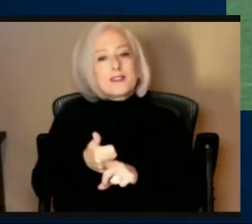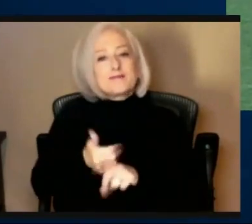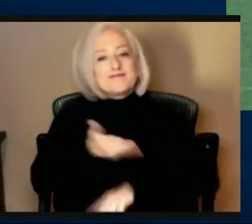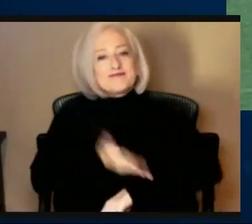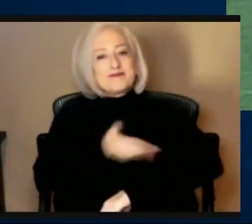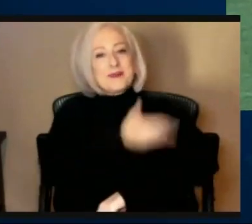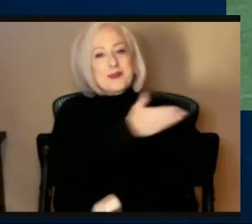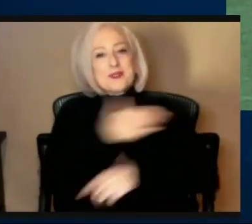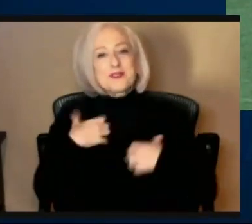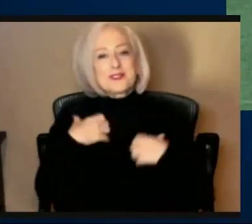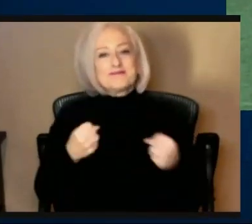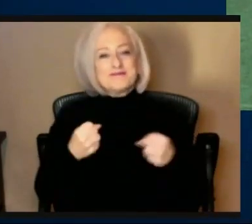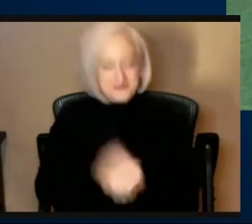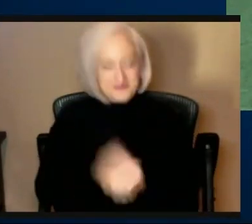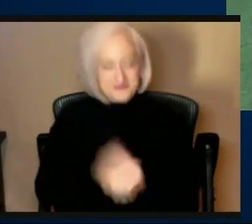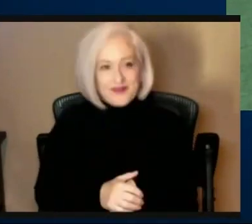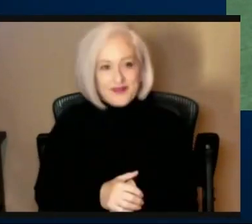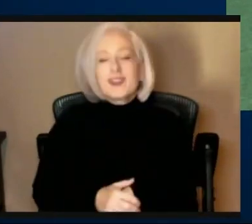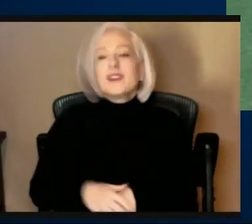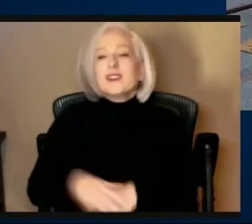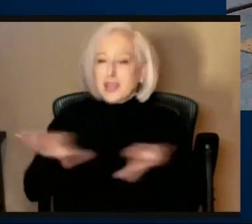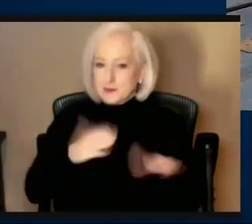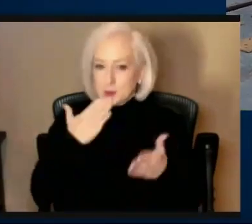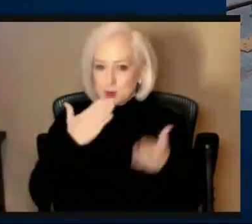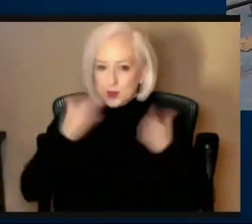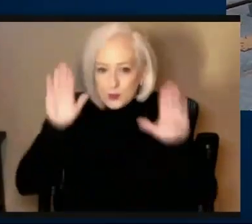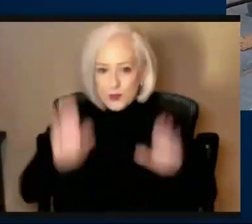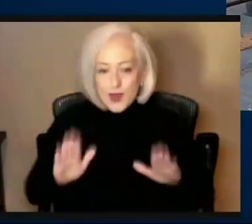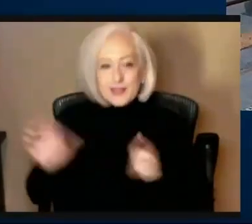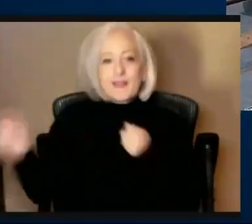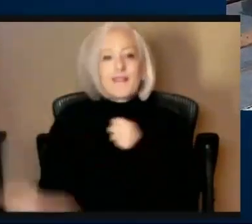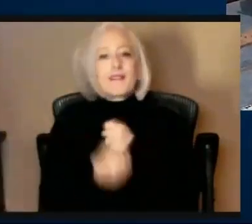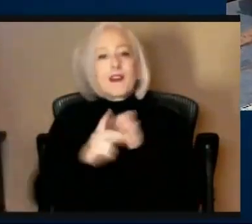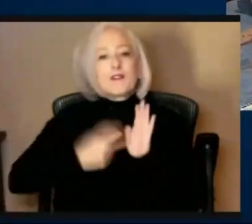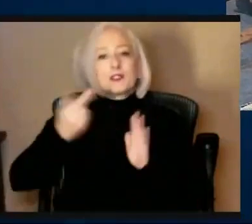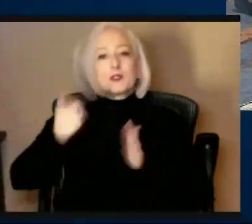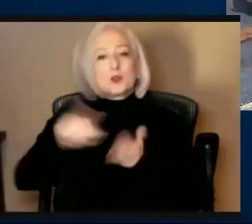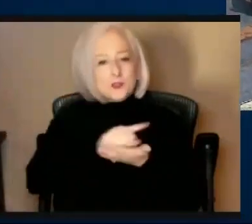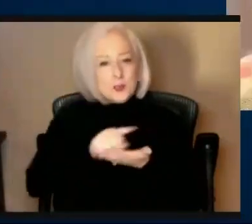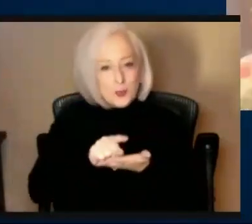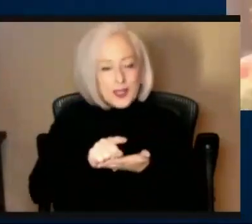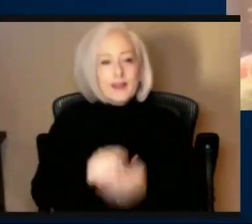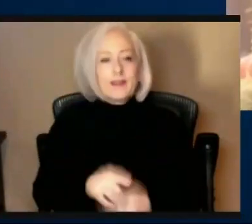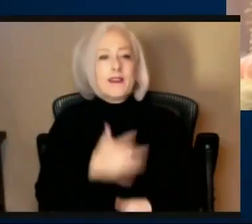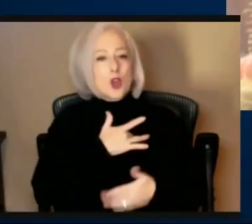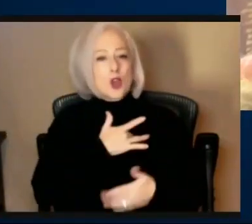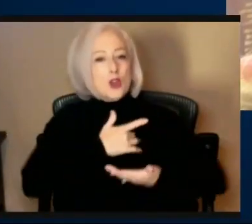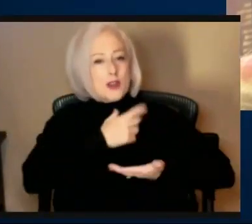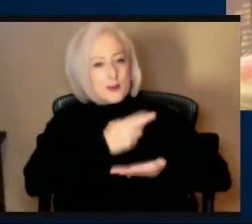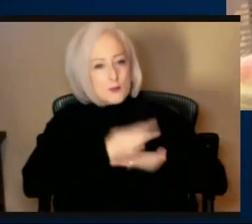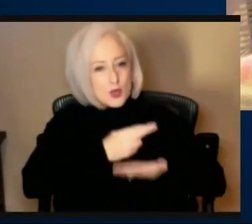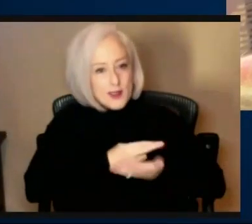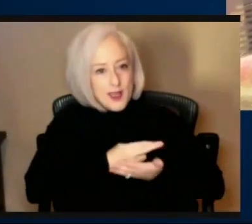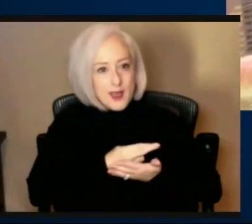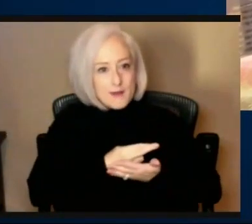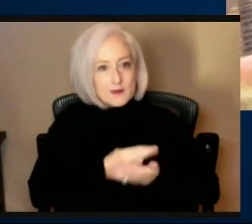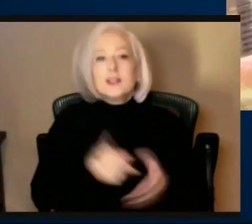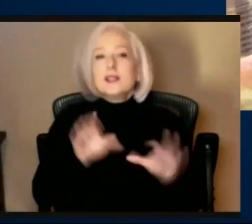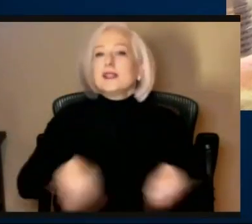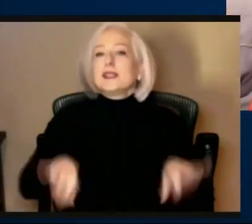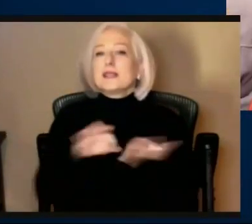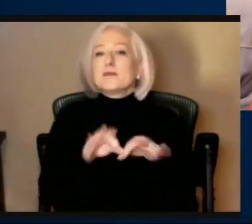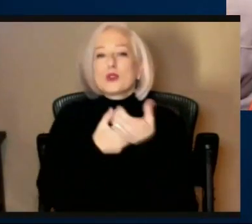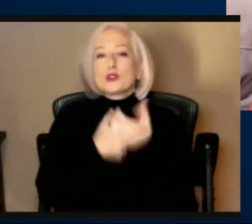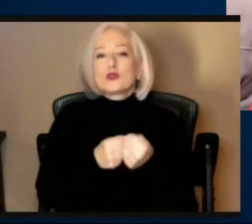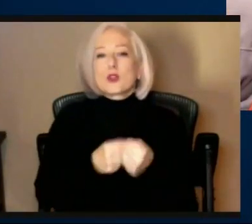great. I'm playing golf like twice a week. I'm doing my cardiac rehab. His advice? To trust that inner voice when it comes to your